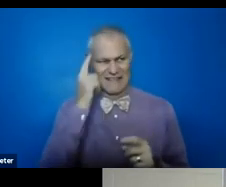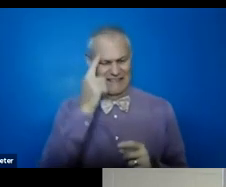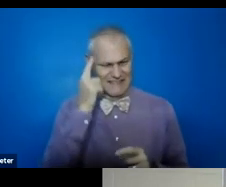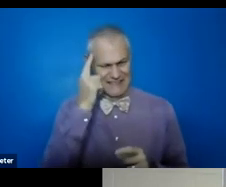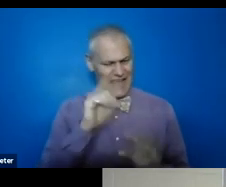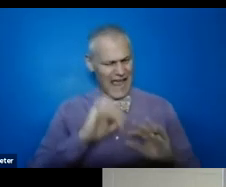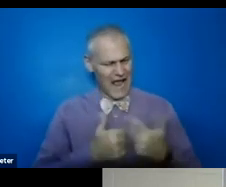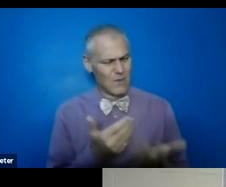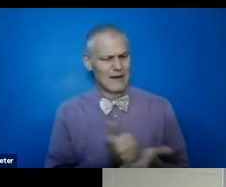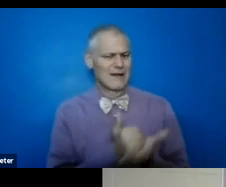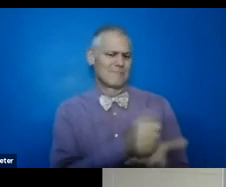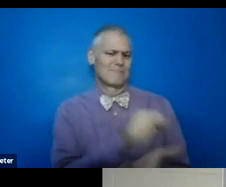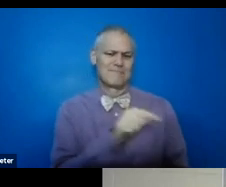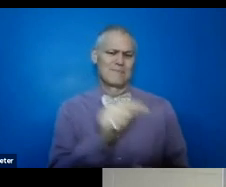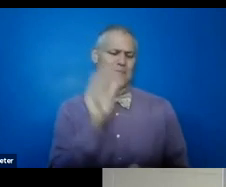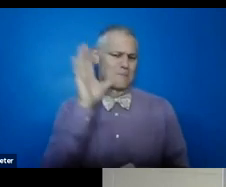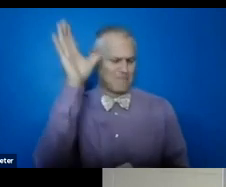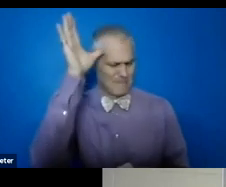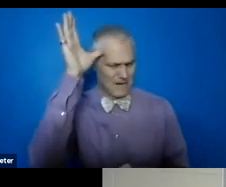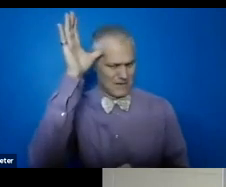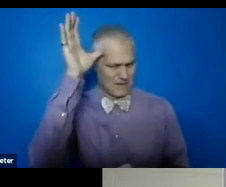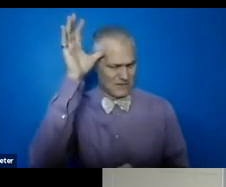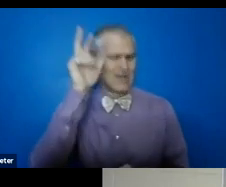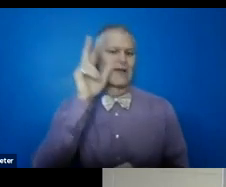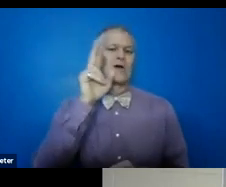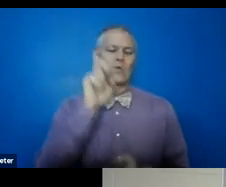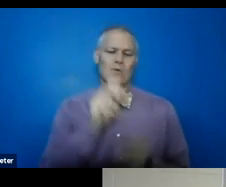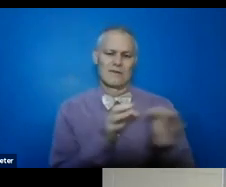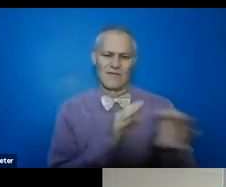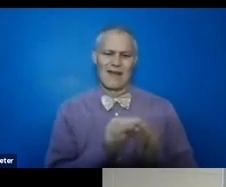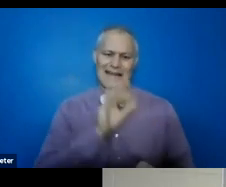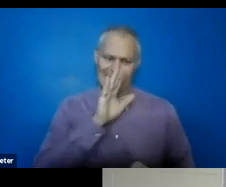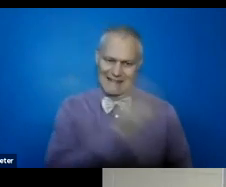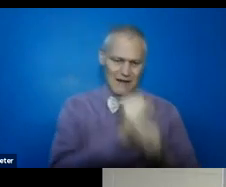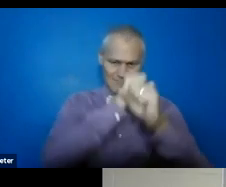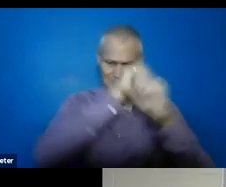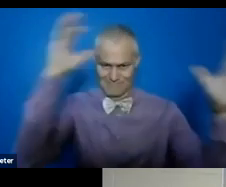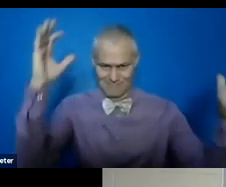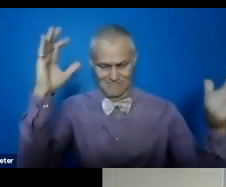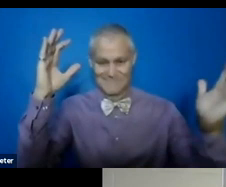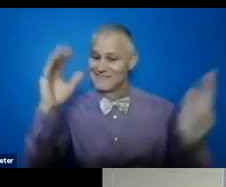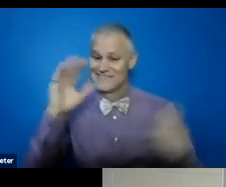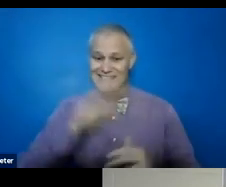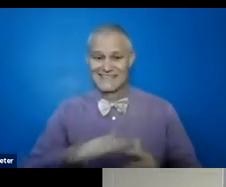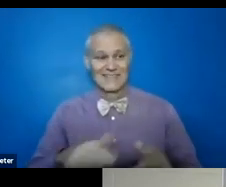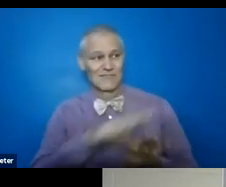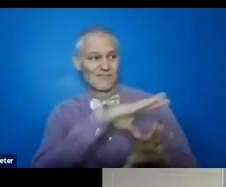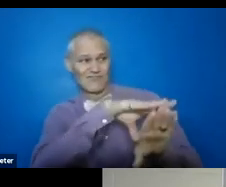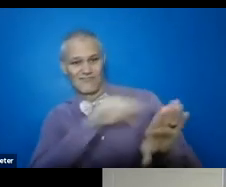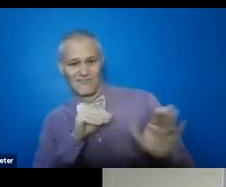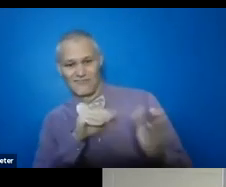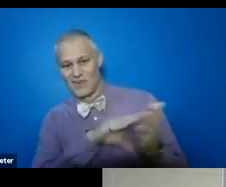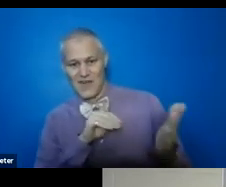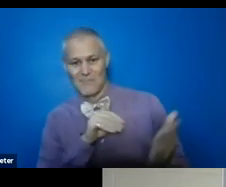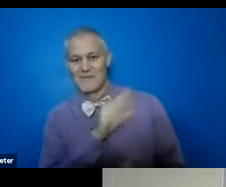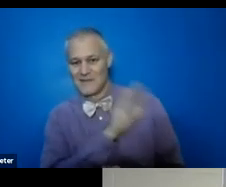help the parents redefine their understanding of this, because the kids are only a reflection of what they see and hear from their parents. You